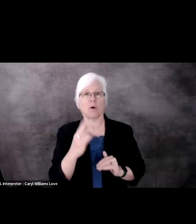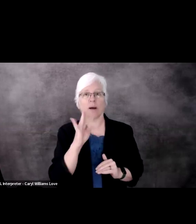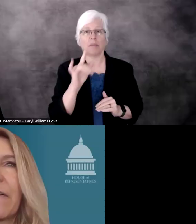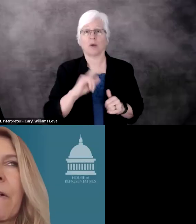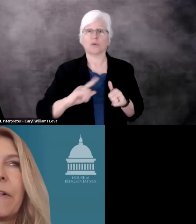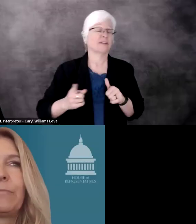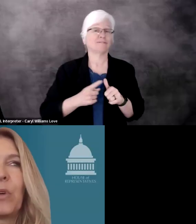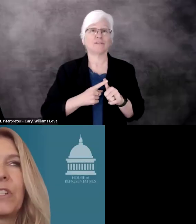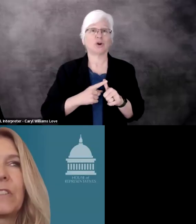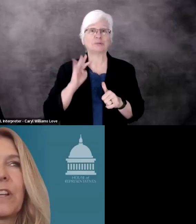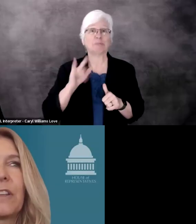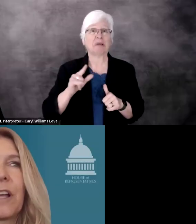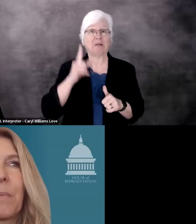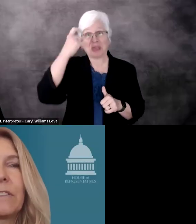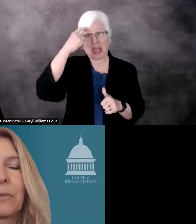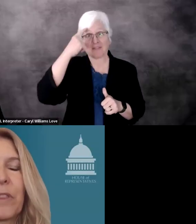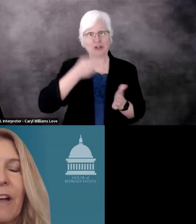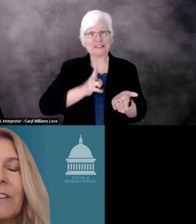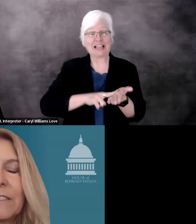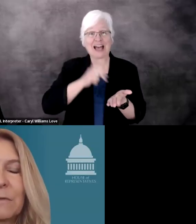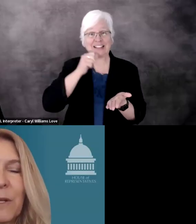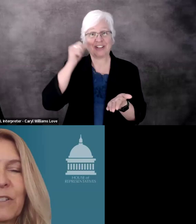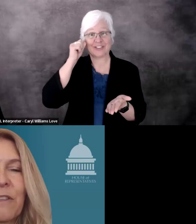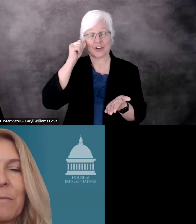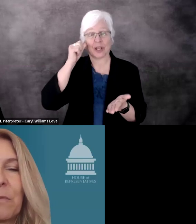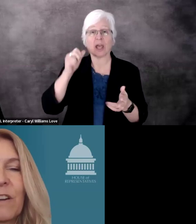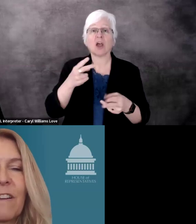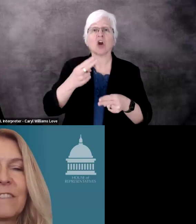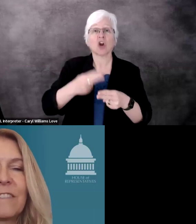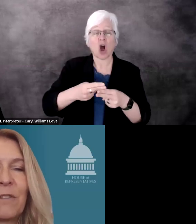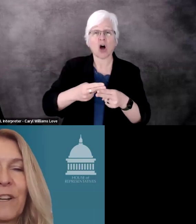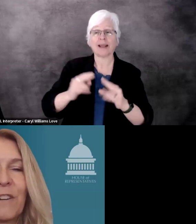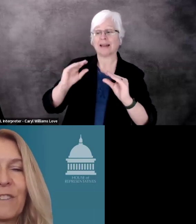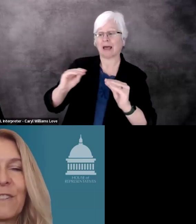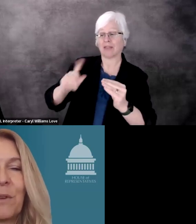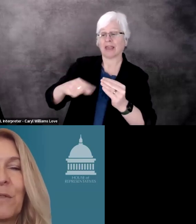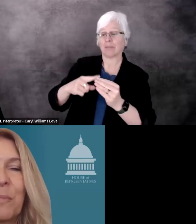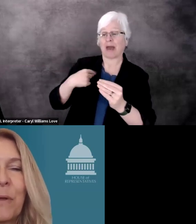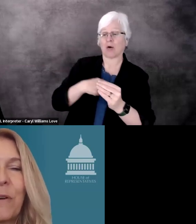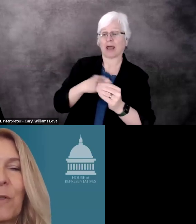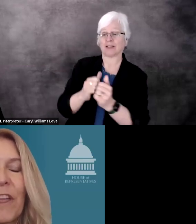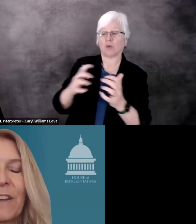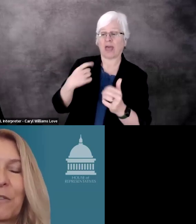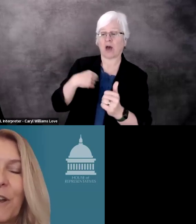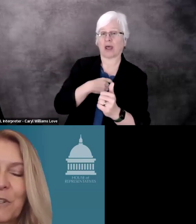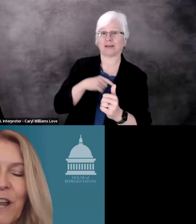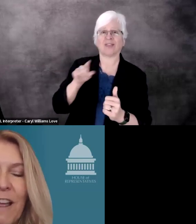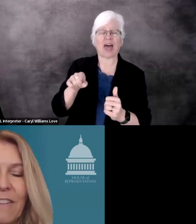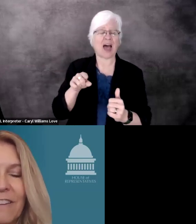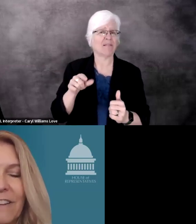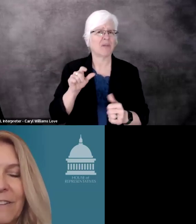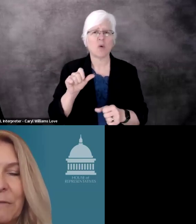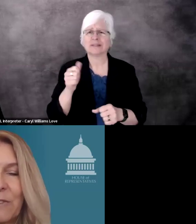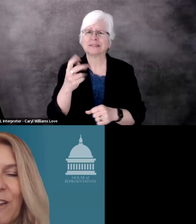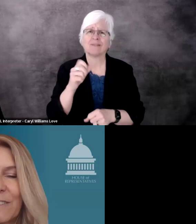signed yesterday, which is Nothing About Us Without Us, which they've been working on several years. It's a beautiful bill. They had a great